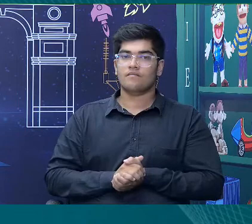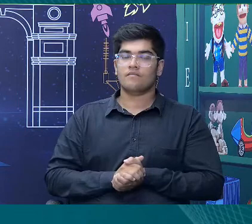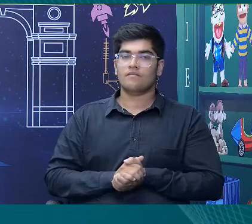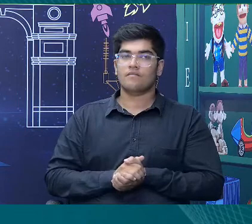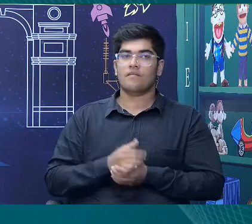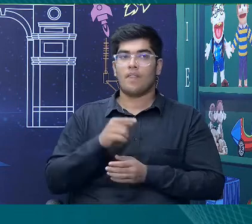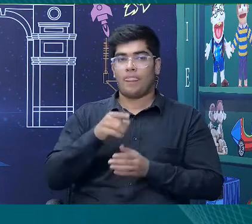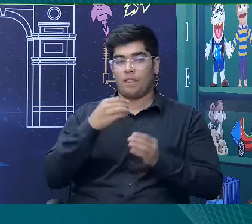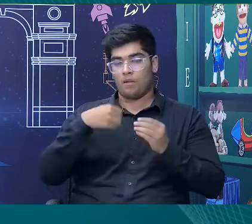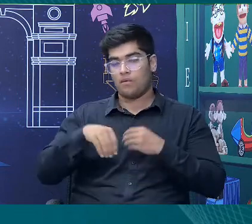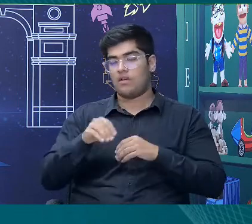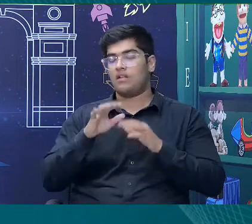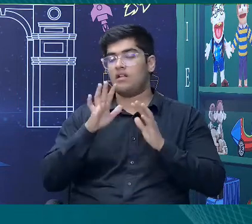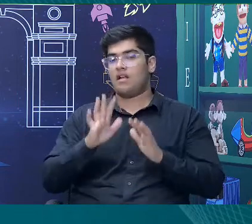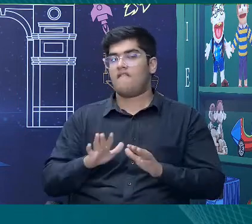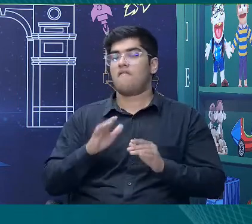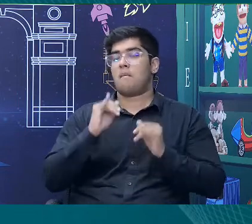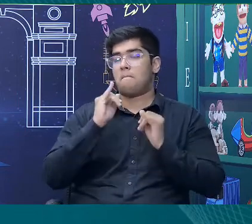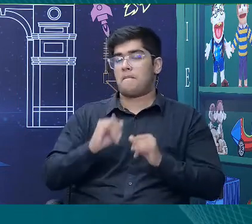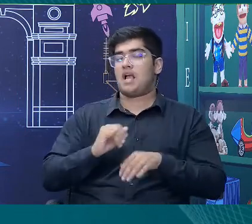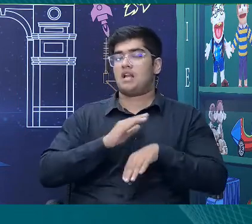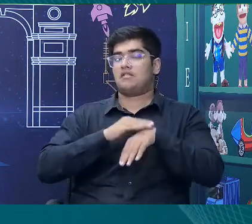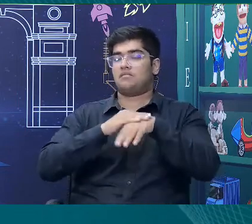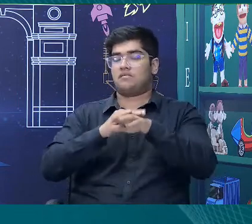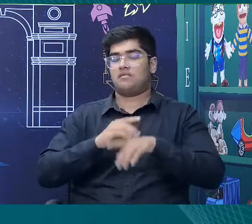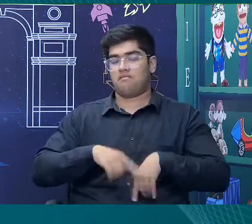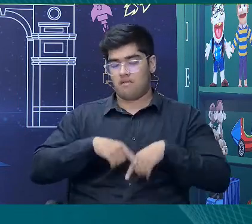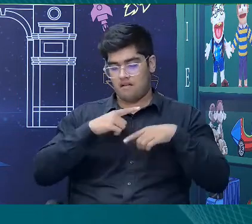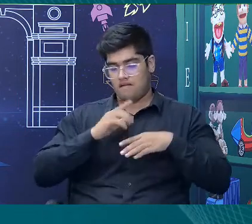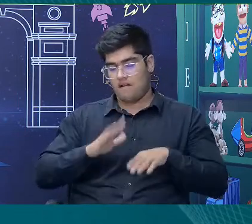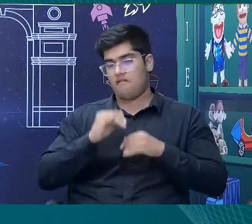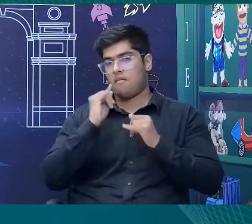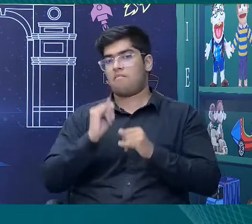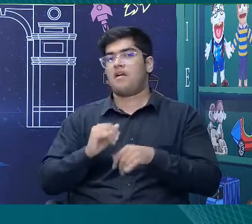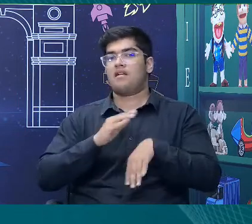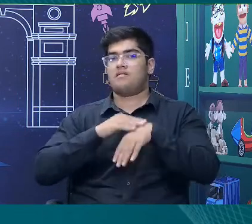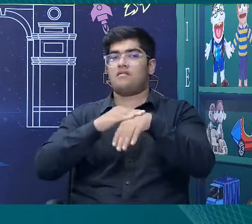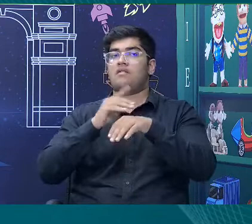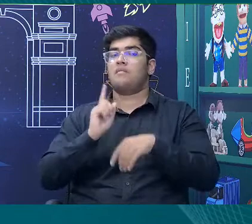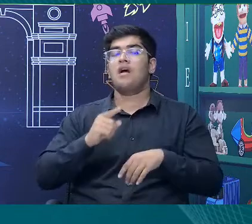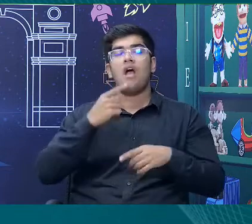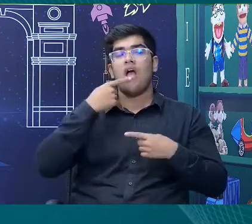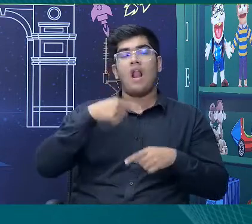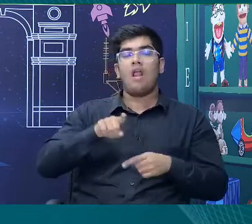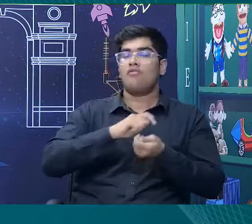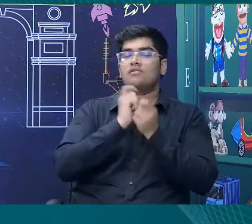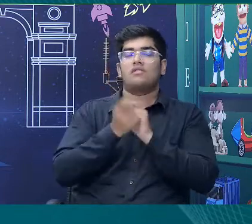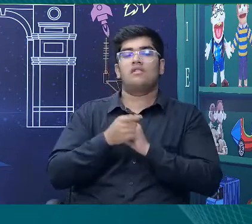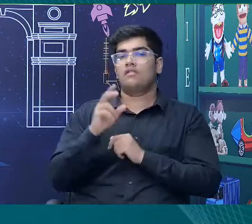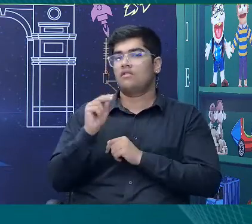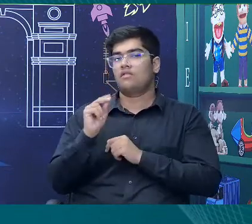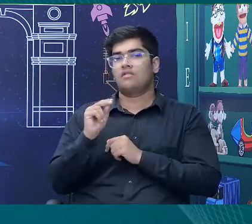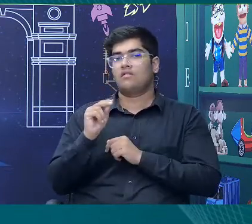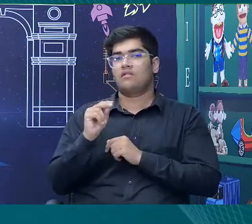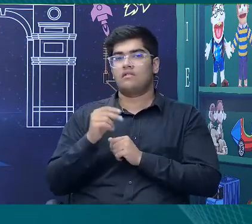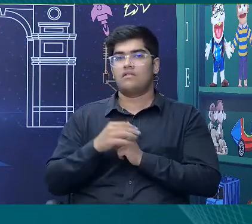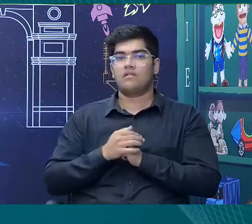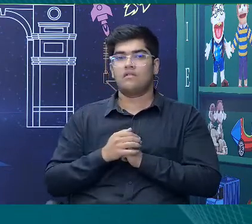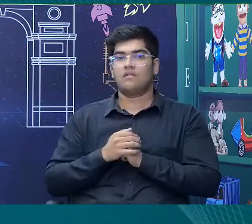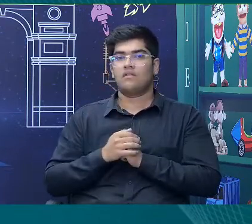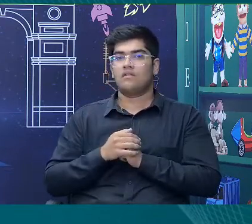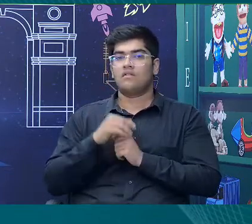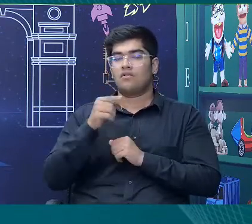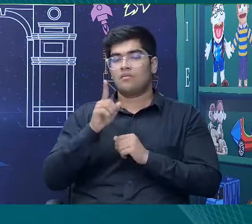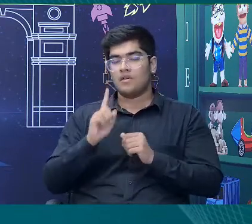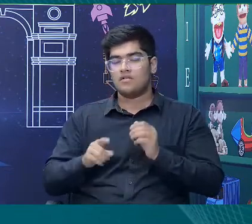there will be bitter experiences in life. Don't allow them to change you. Allow them to make you